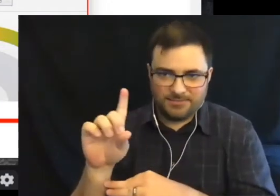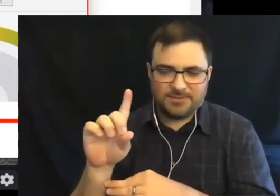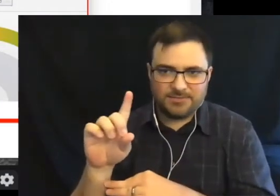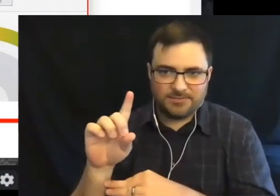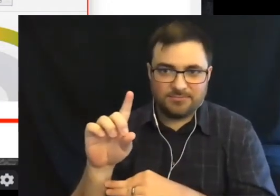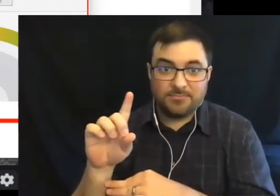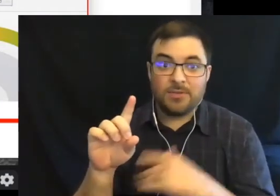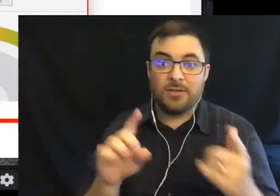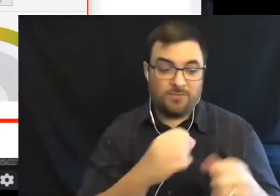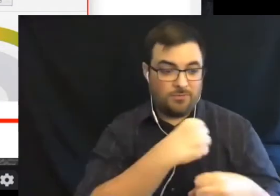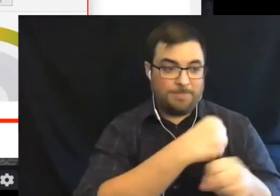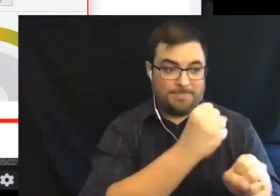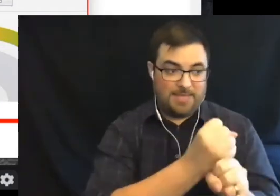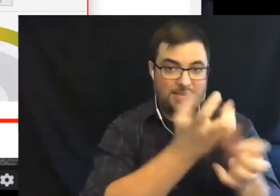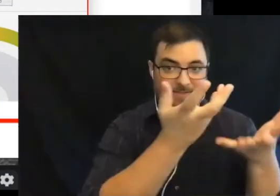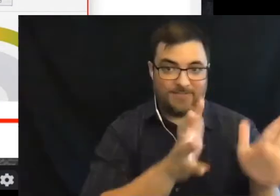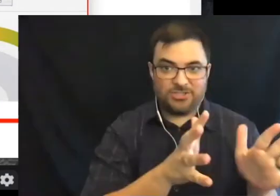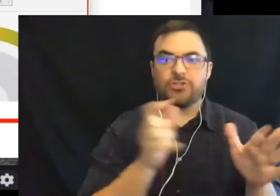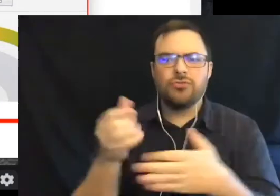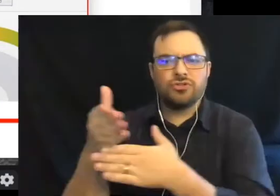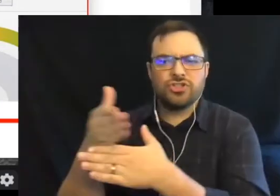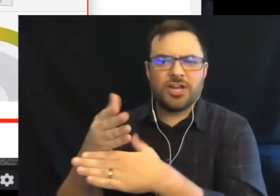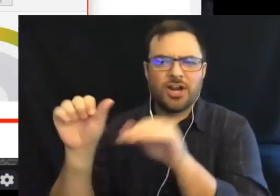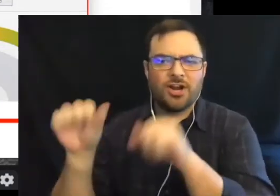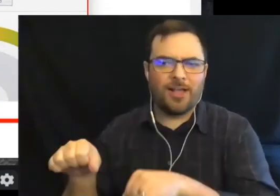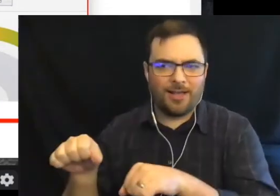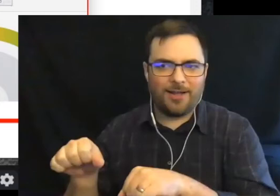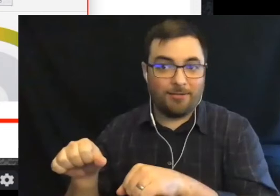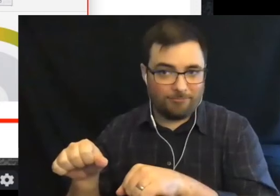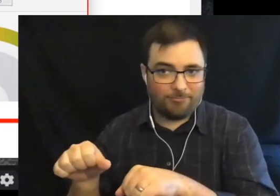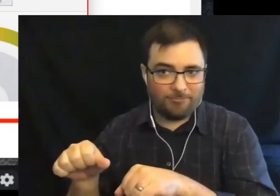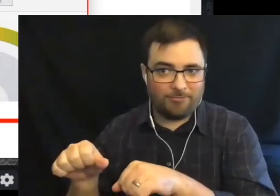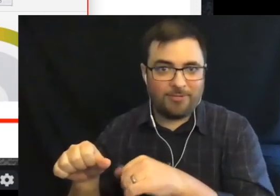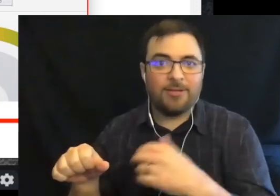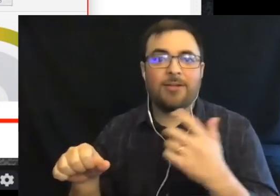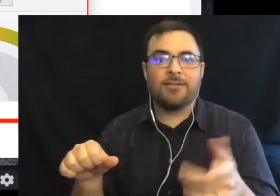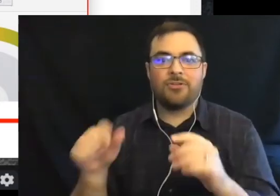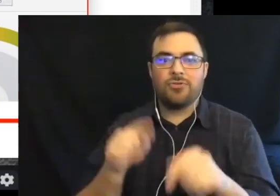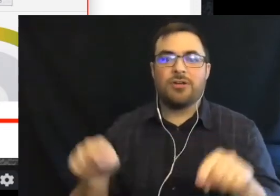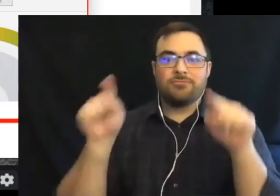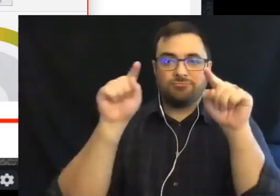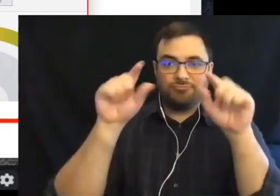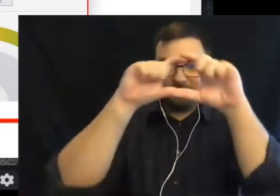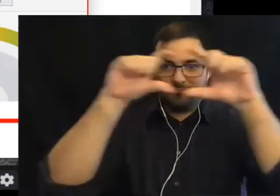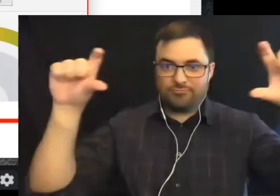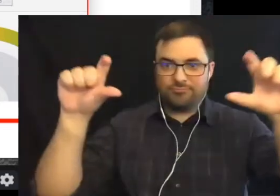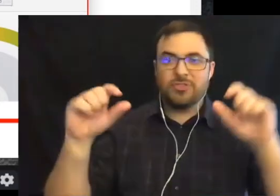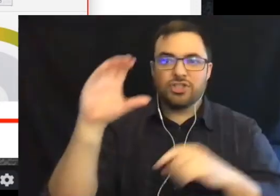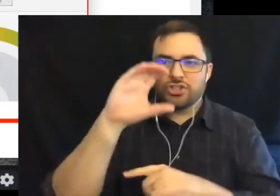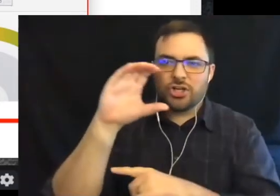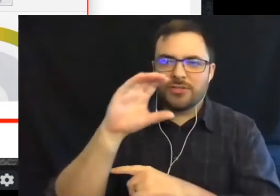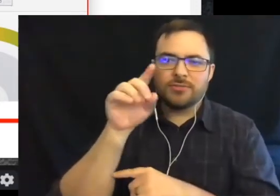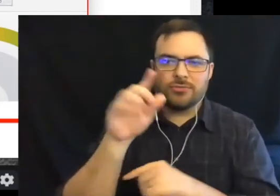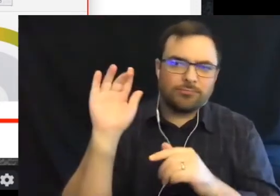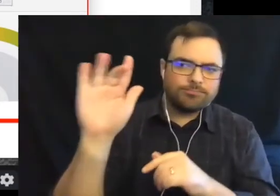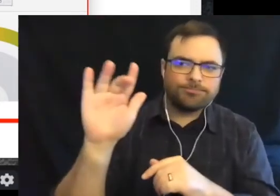make, you can share with other teachers. And so, for instance, you could even go up here and search for whatever